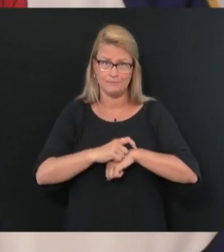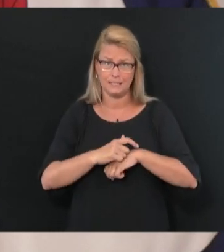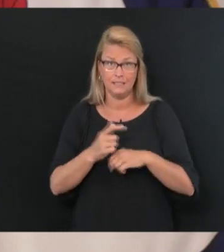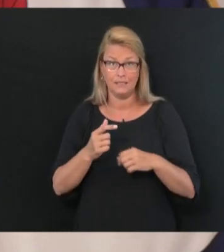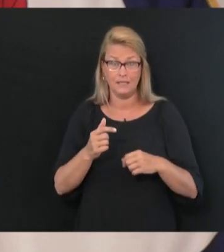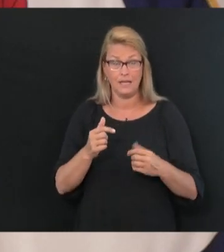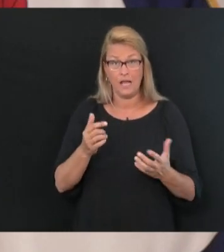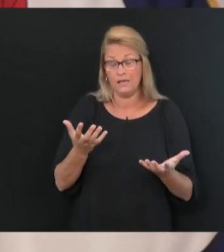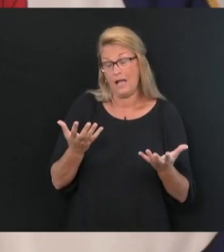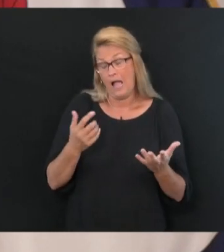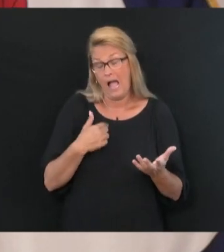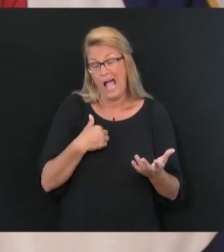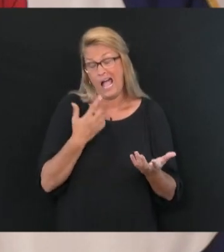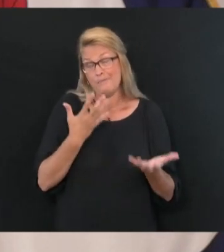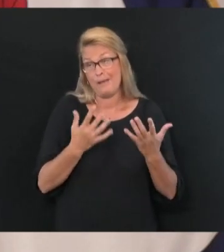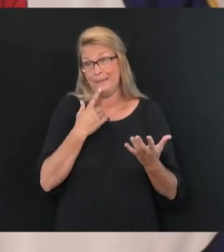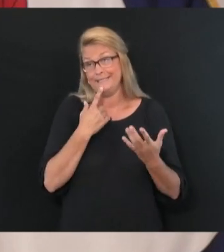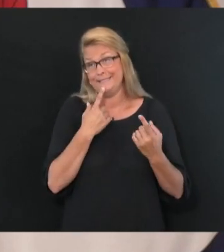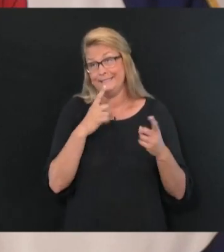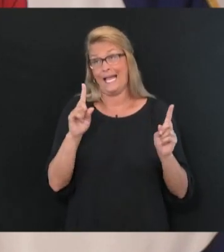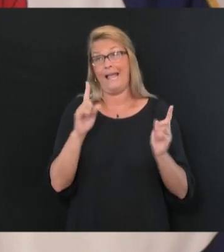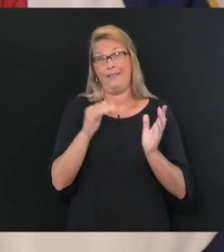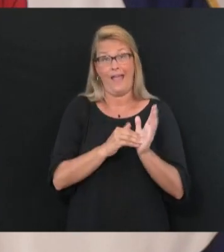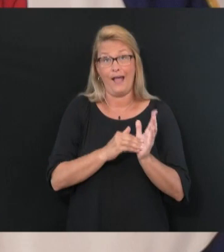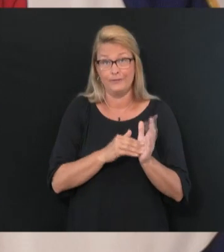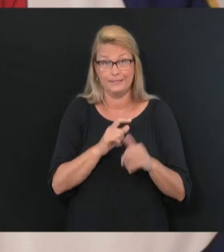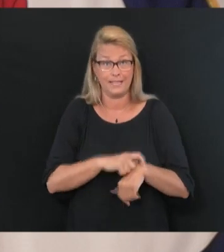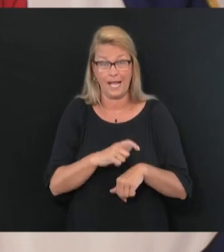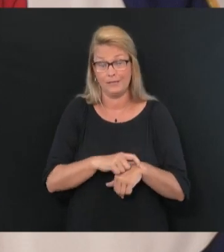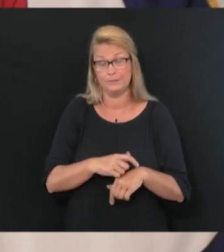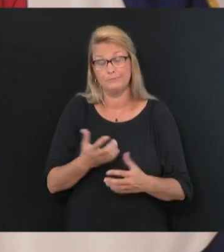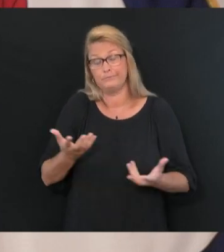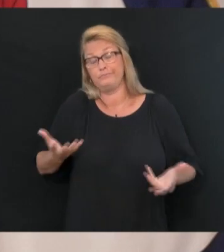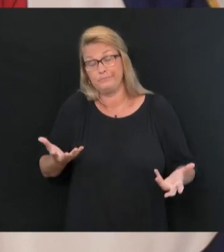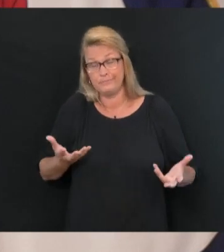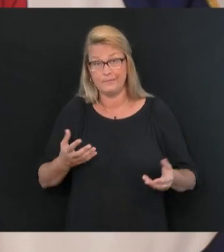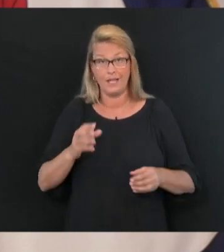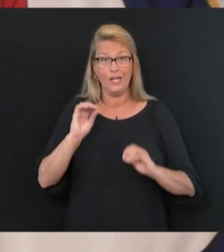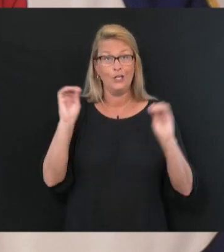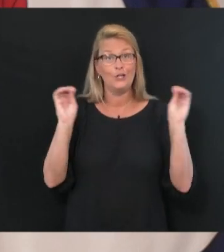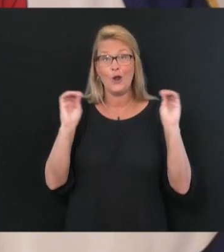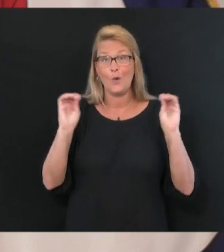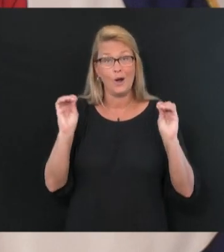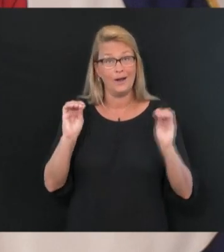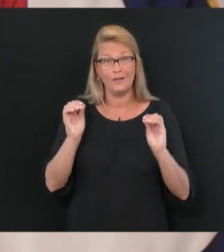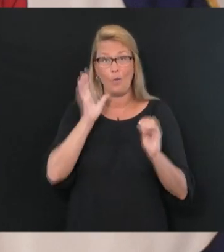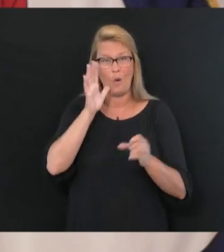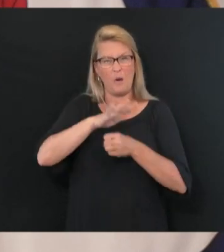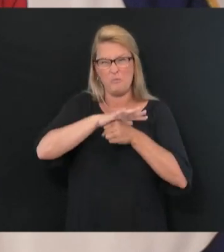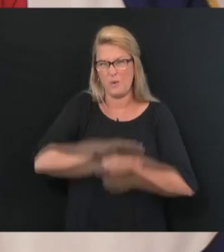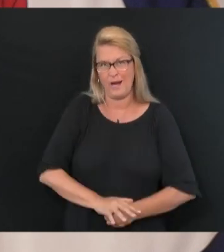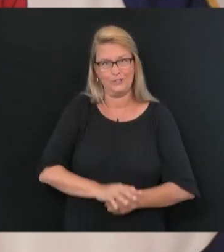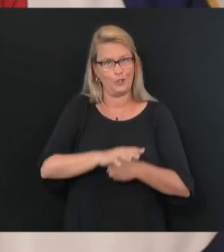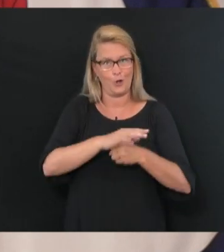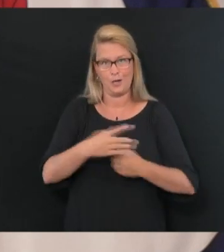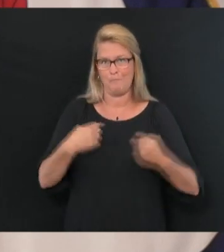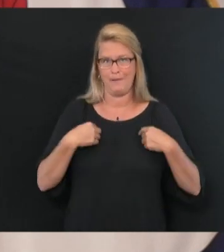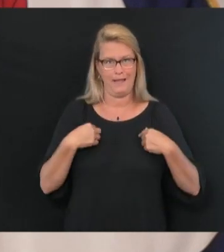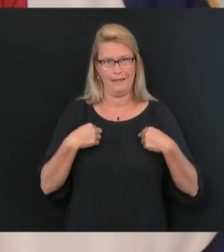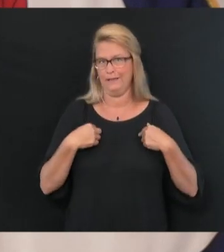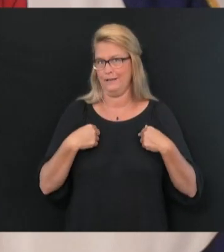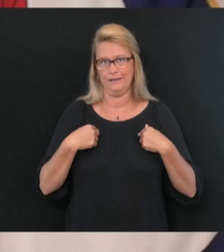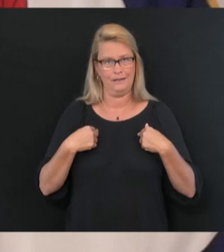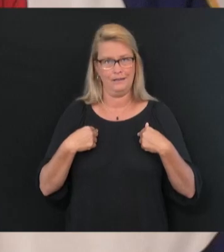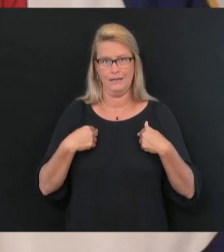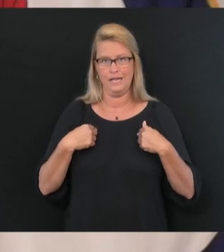I say it 1,000, I believed it 1,000. Nobody is going to pressure me in any way to